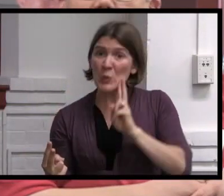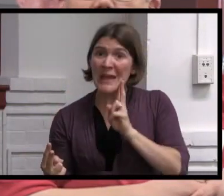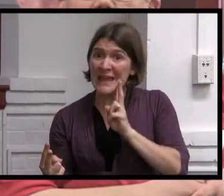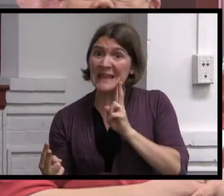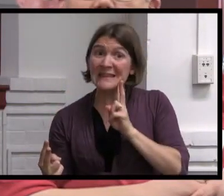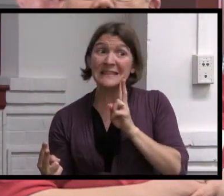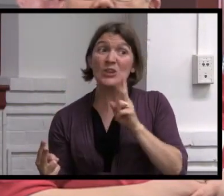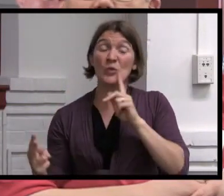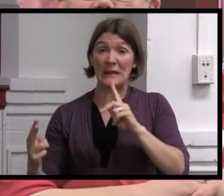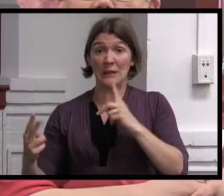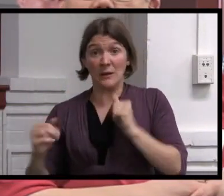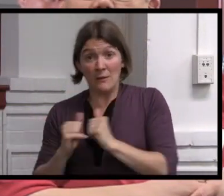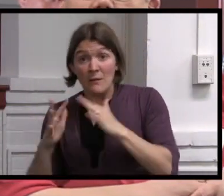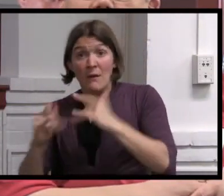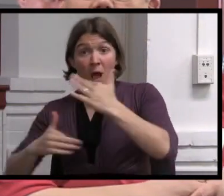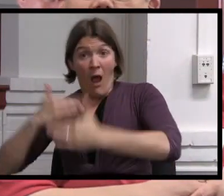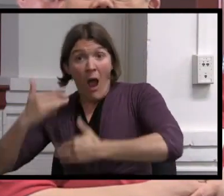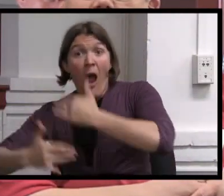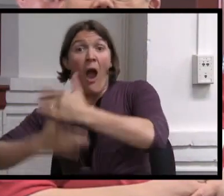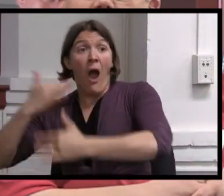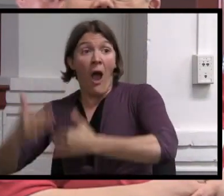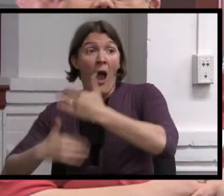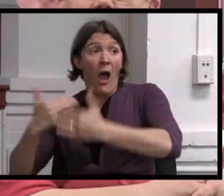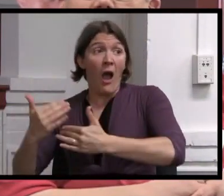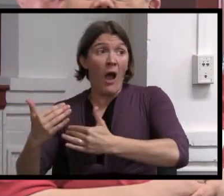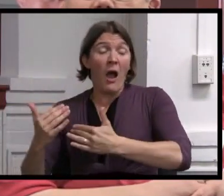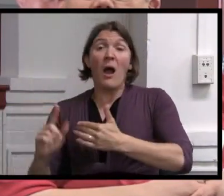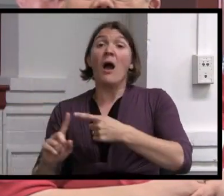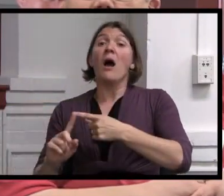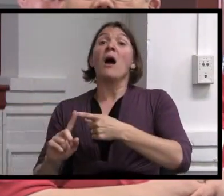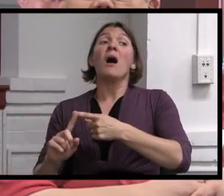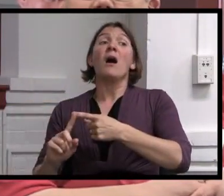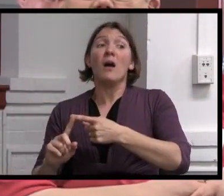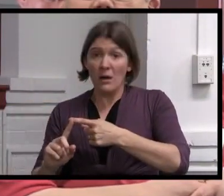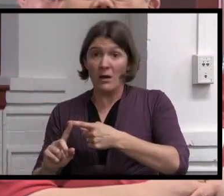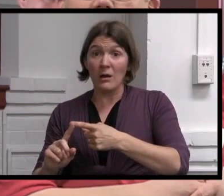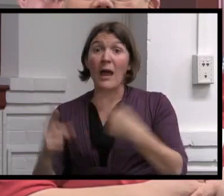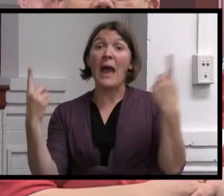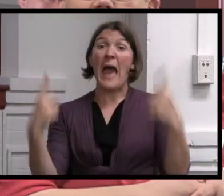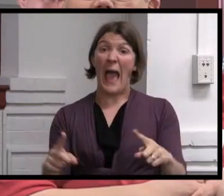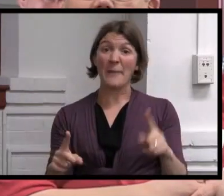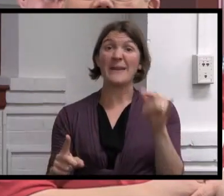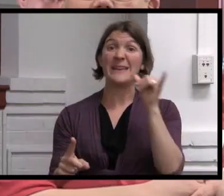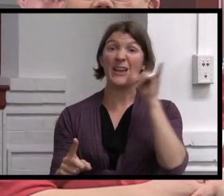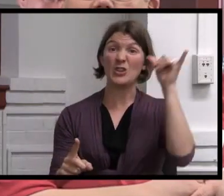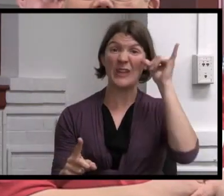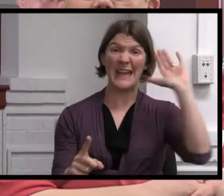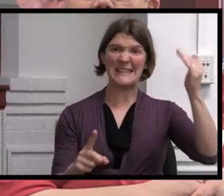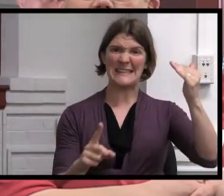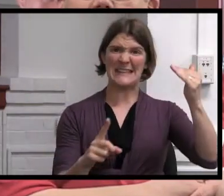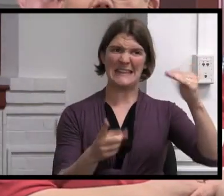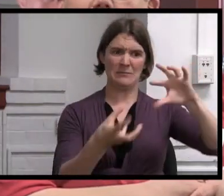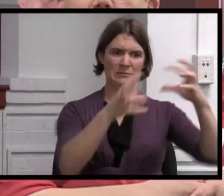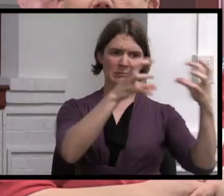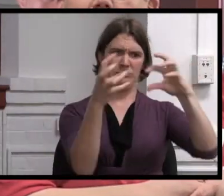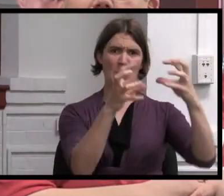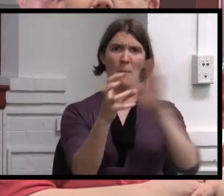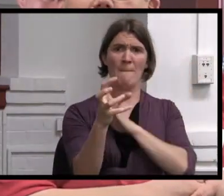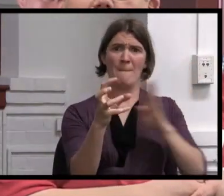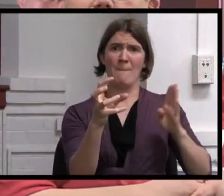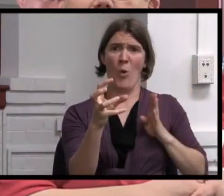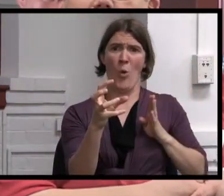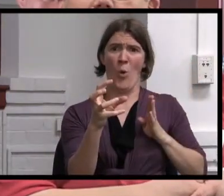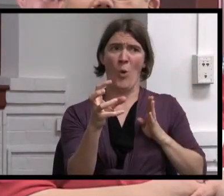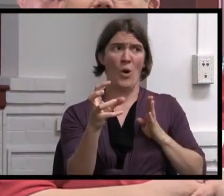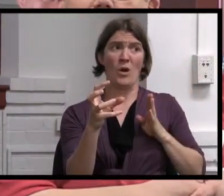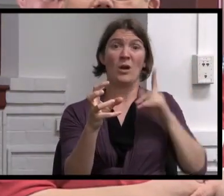as artistic directors in the school, and they did so yesterday. In the meantime, what we presume is internal strife within the board has reduced